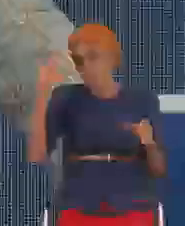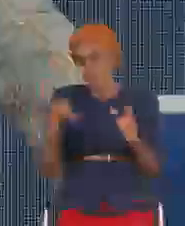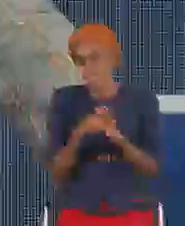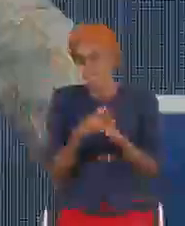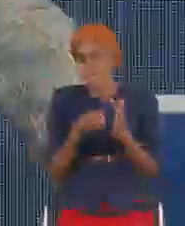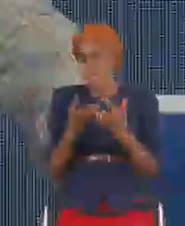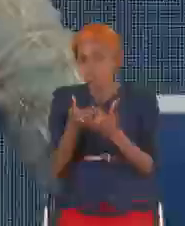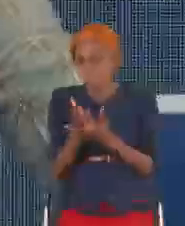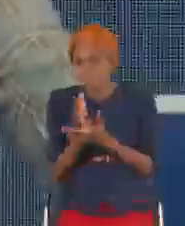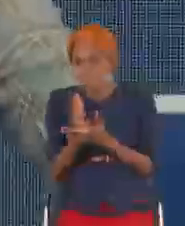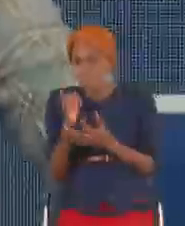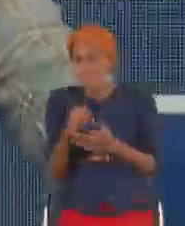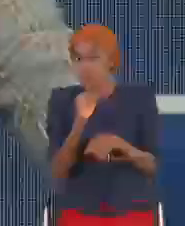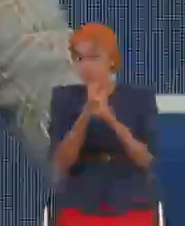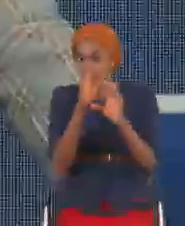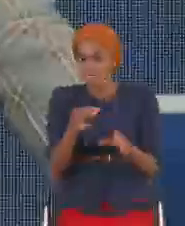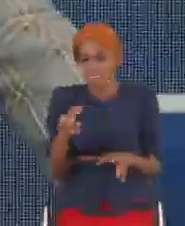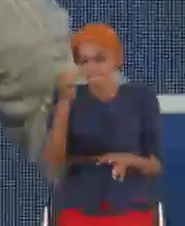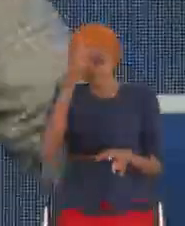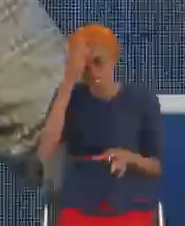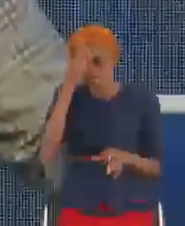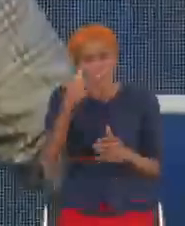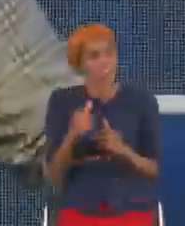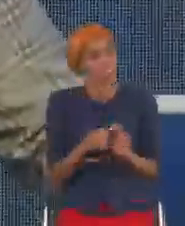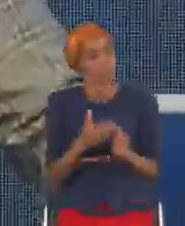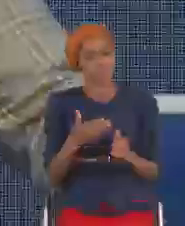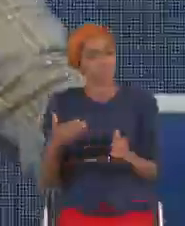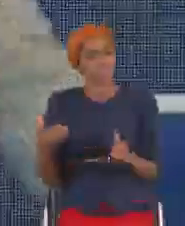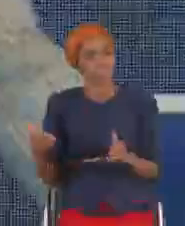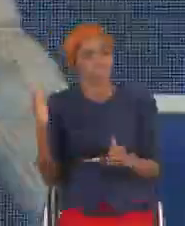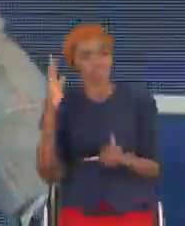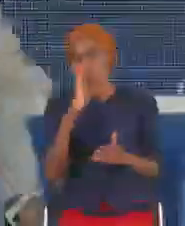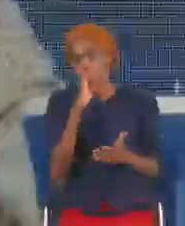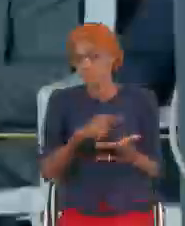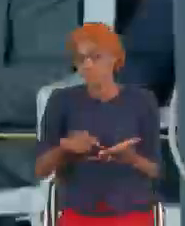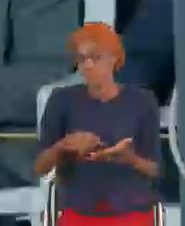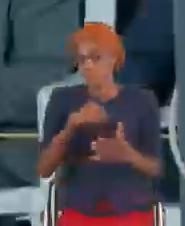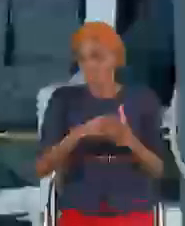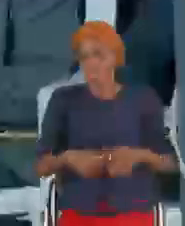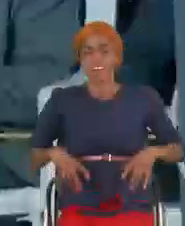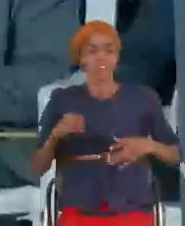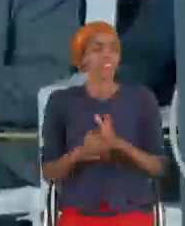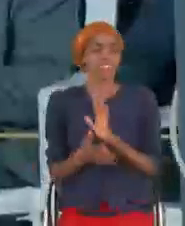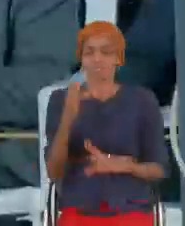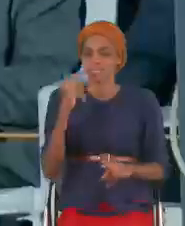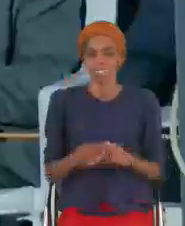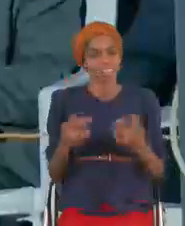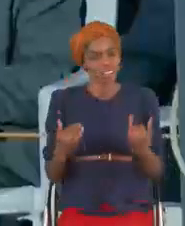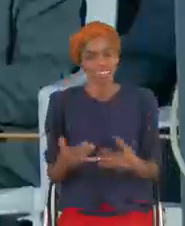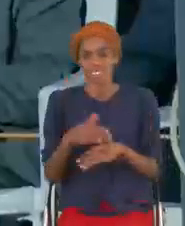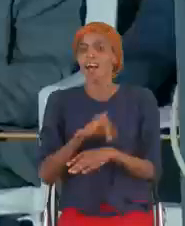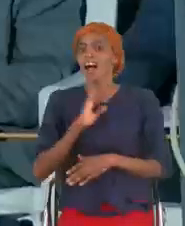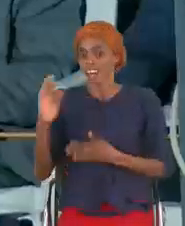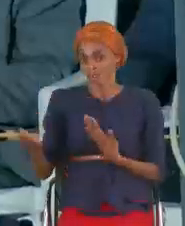through the agents of Satan, everything will be canceled in your life. Tonight, I welcome